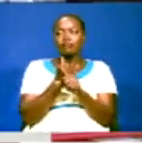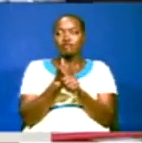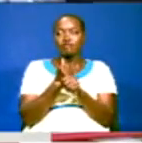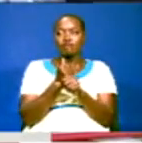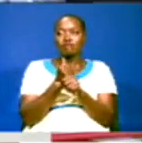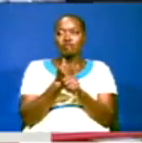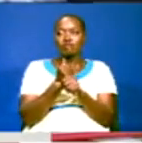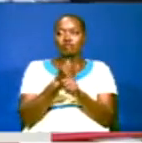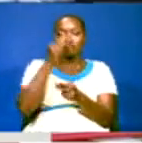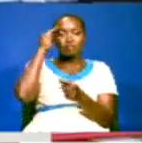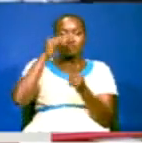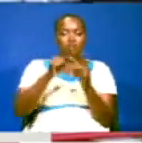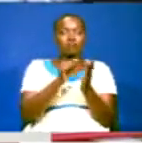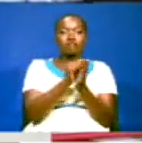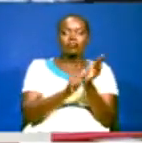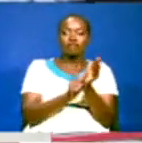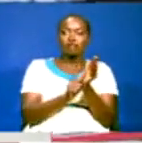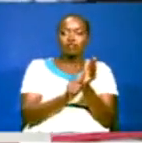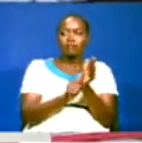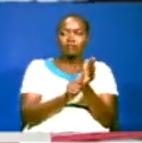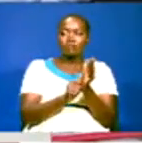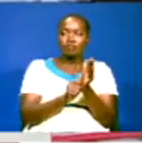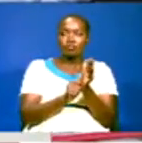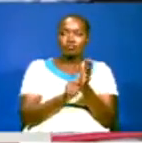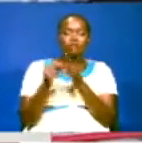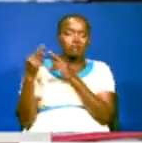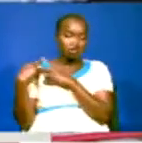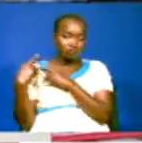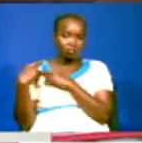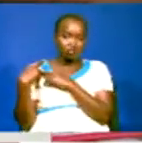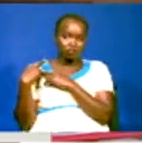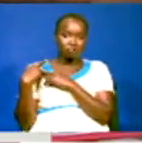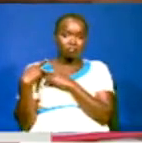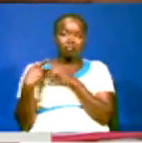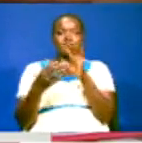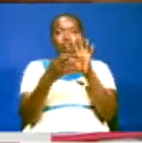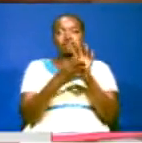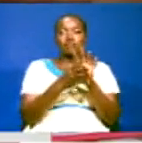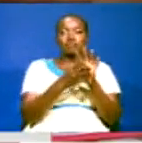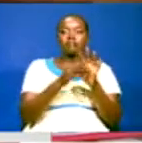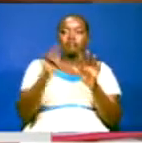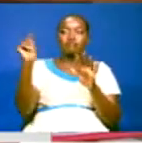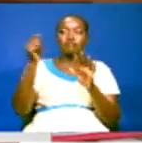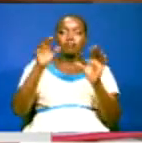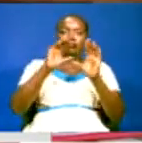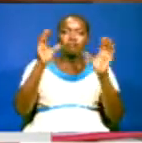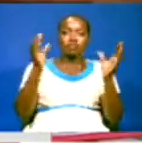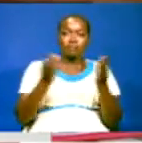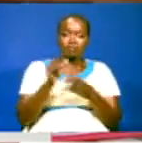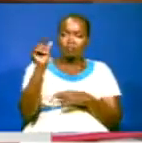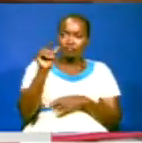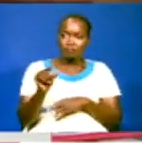our main agenda and mandate is to market Kenya globally, regionally,